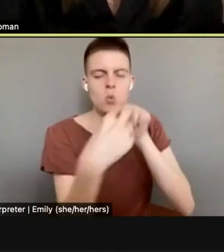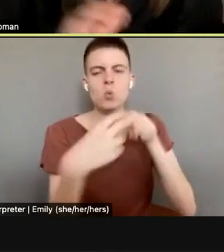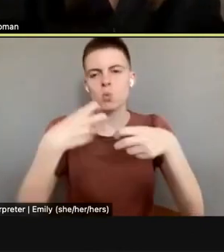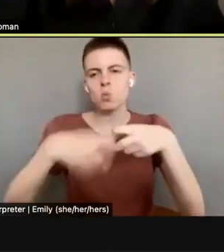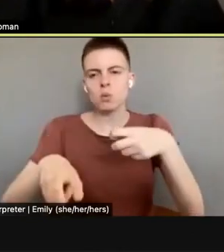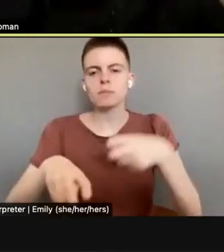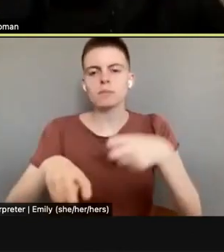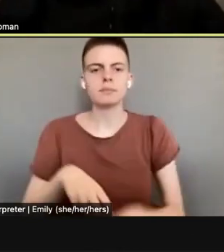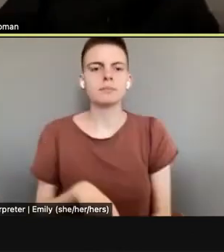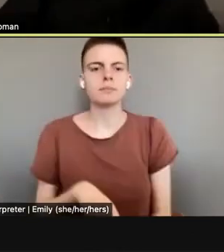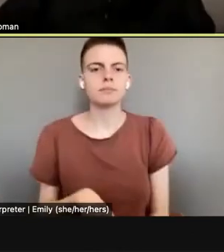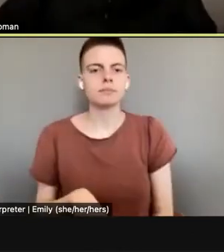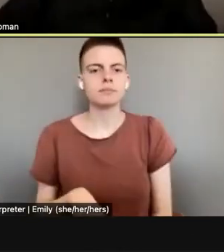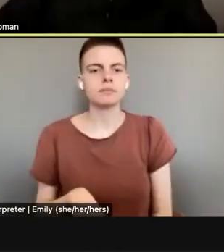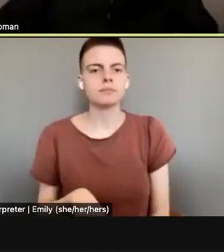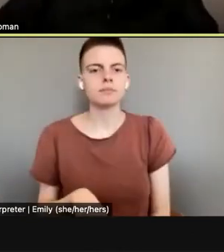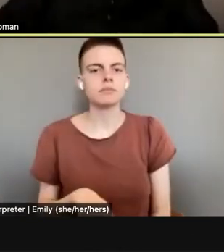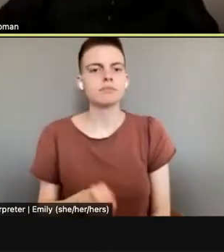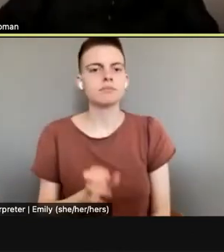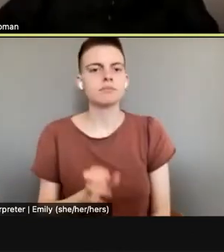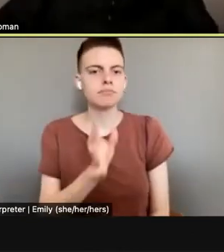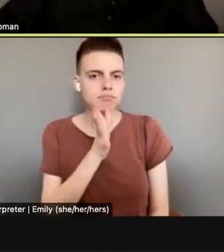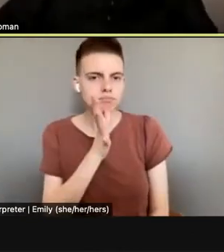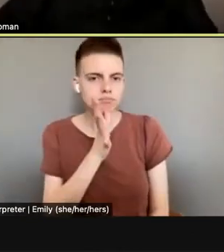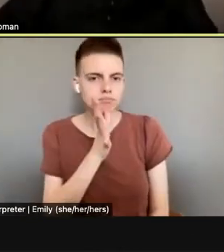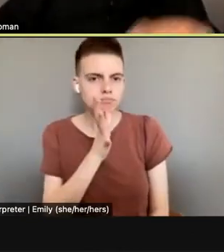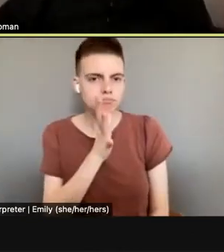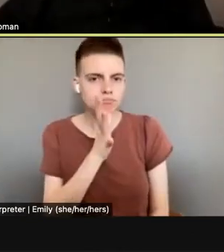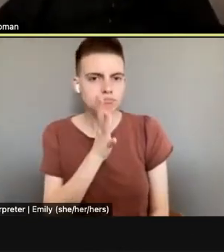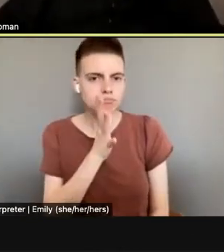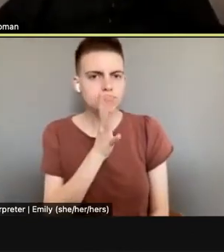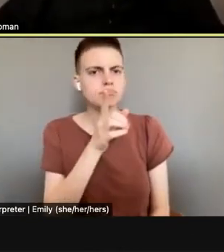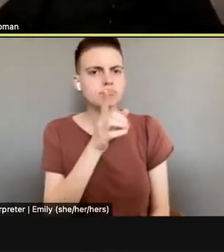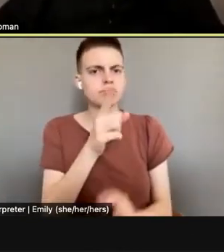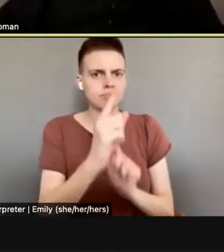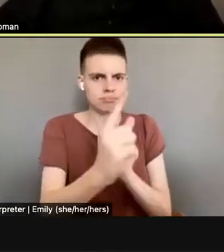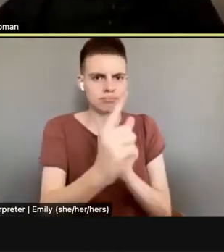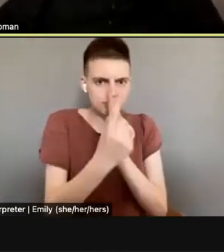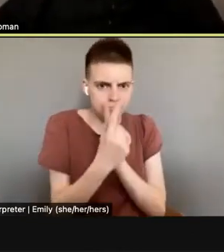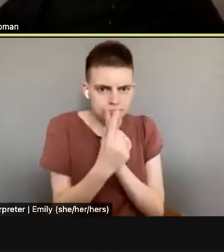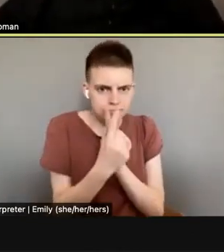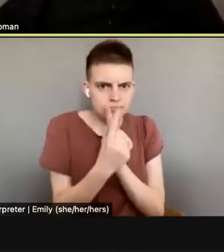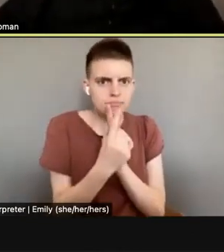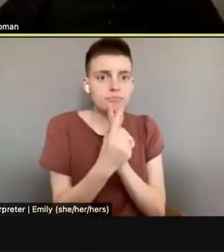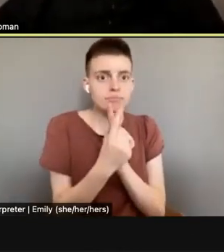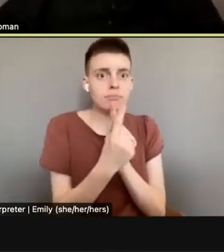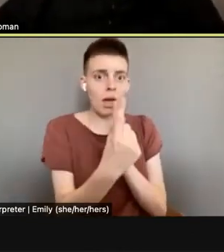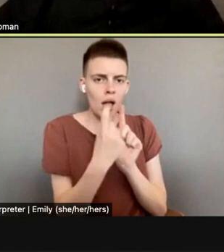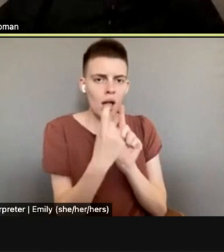if I can To talk to. Instead of going through me, I would like you to